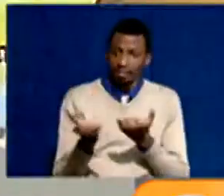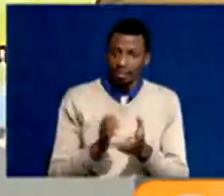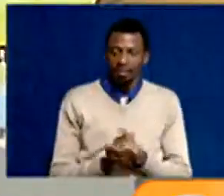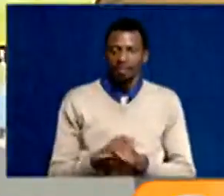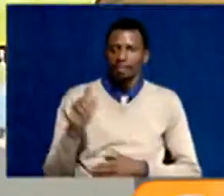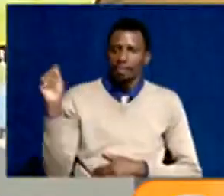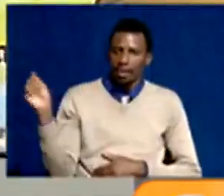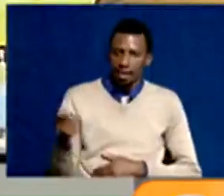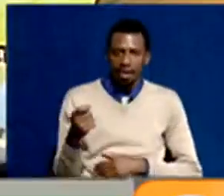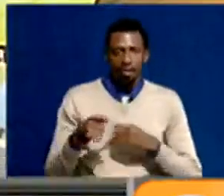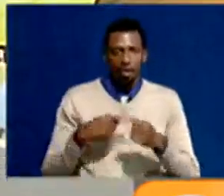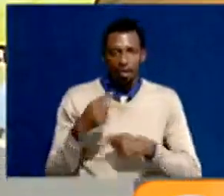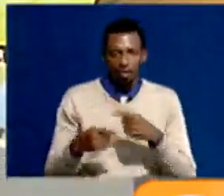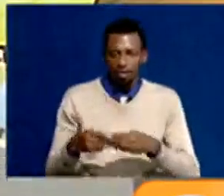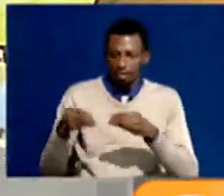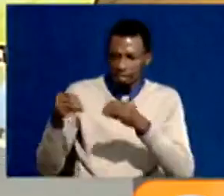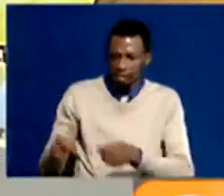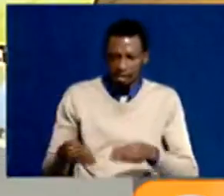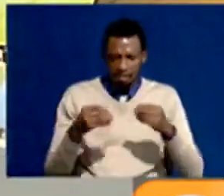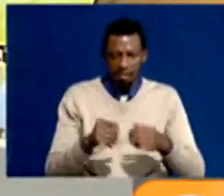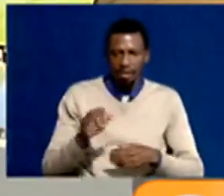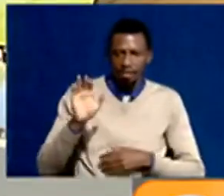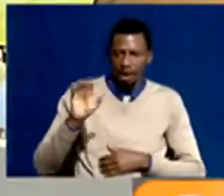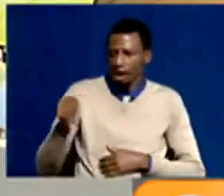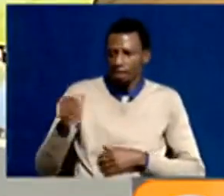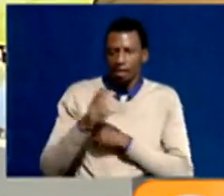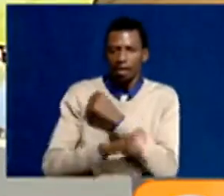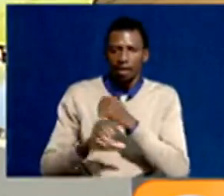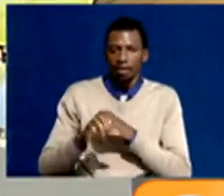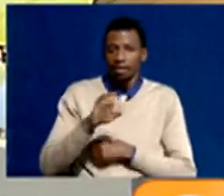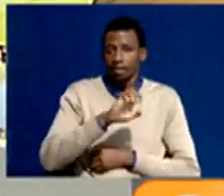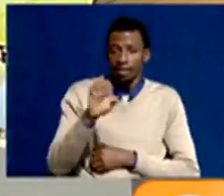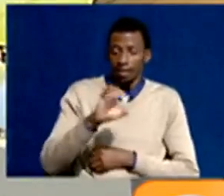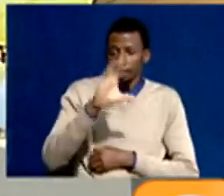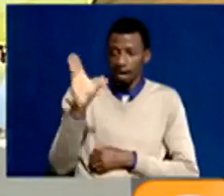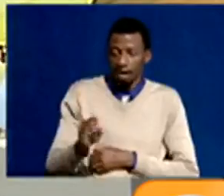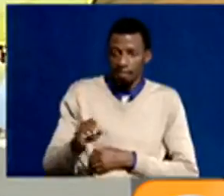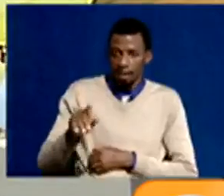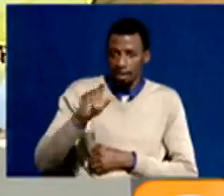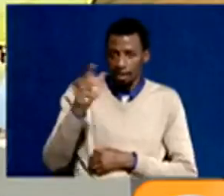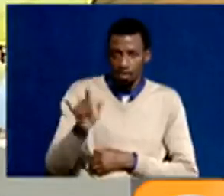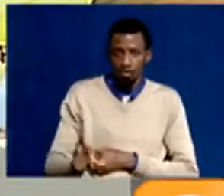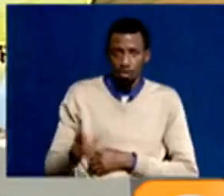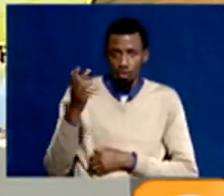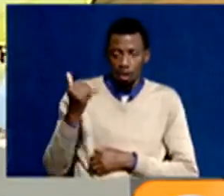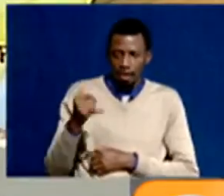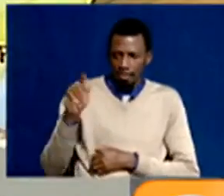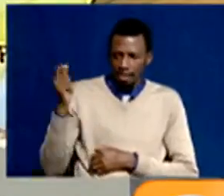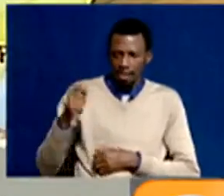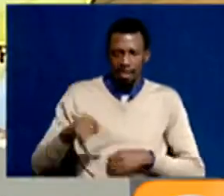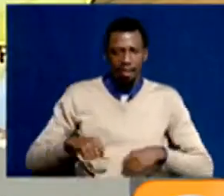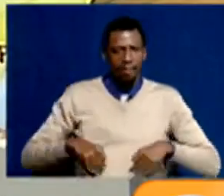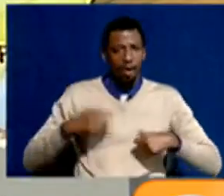Kenya continues to dwarf its peers in the Eastern African region as it boasts of the